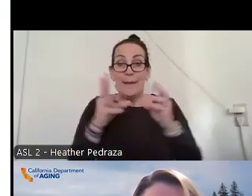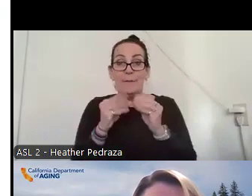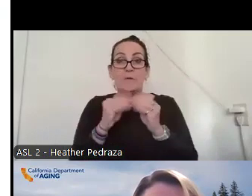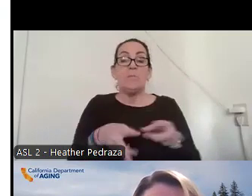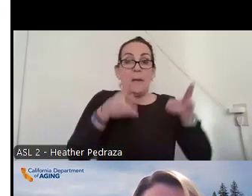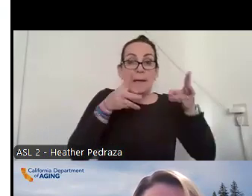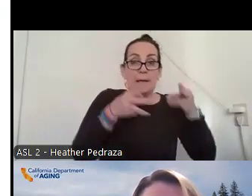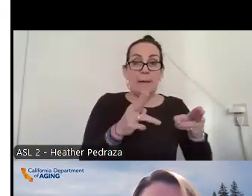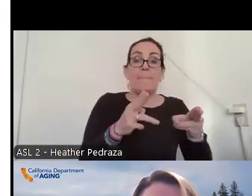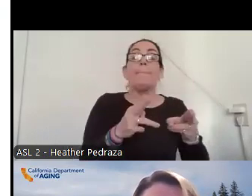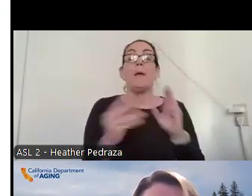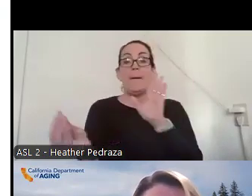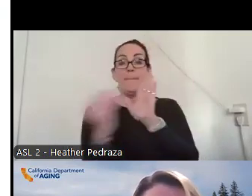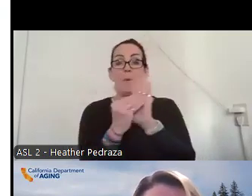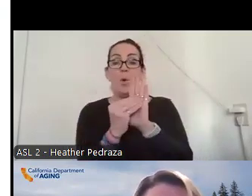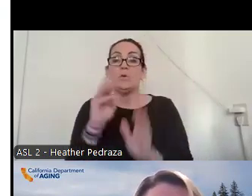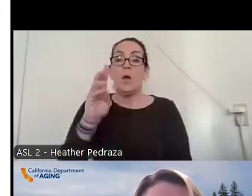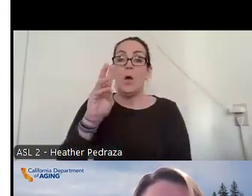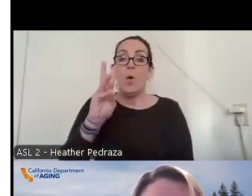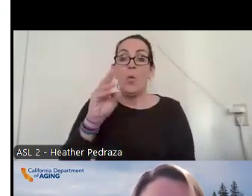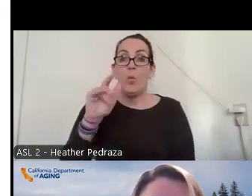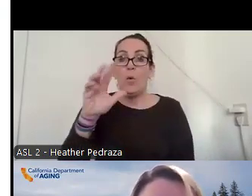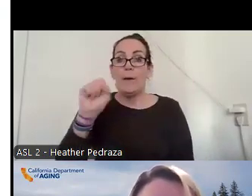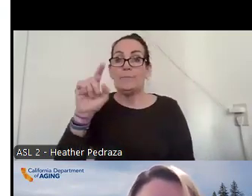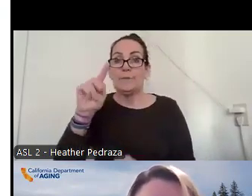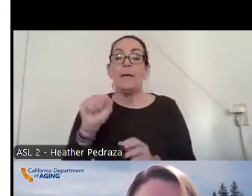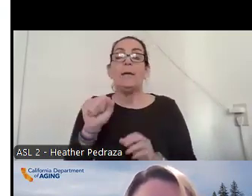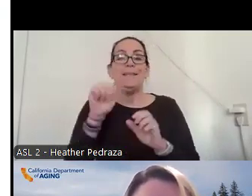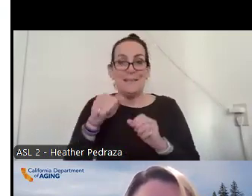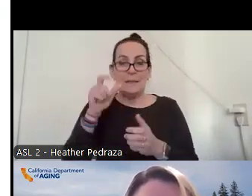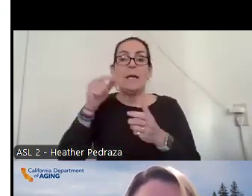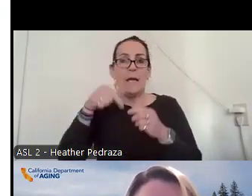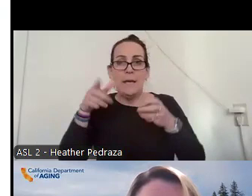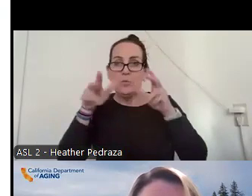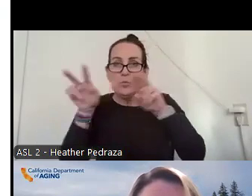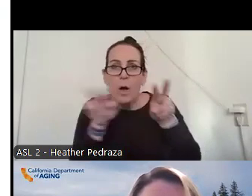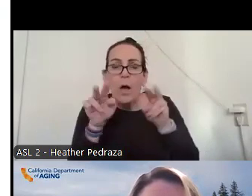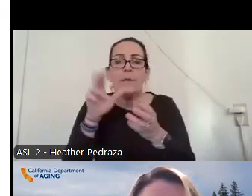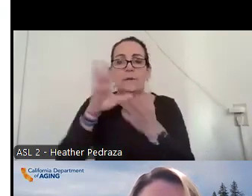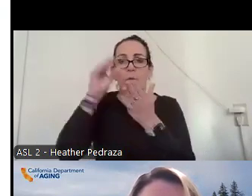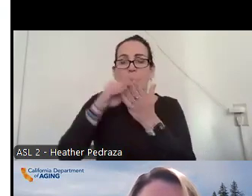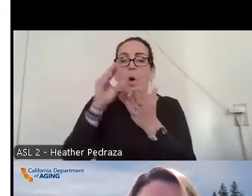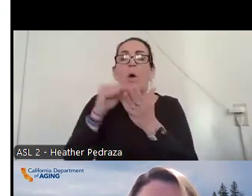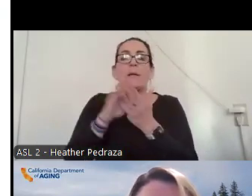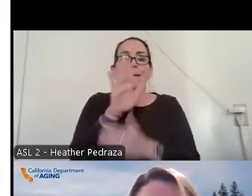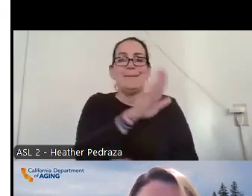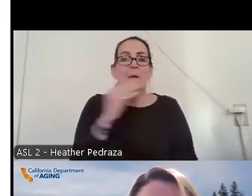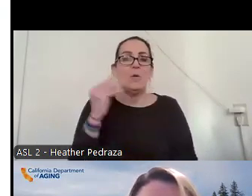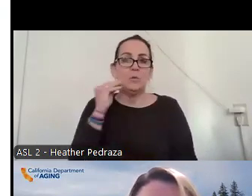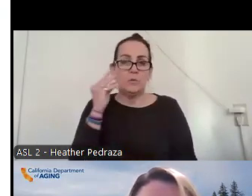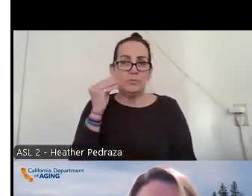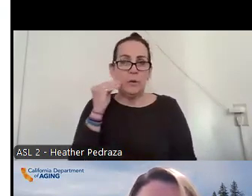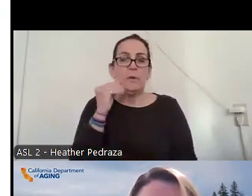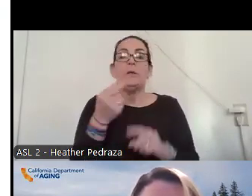so people can learn and hear from our Lived Experience Advisory Board. And we are really pleased